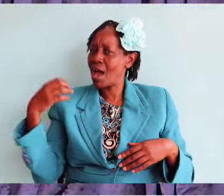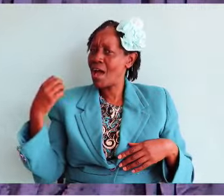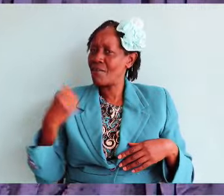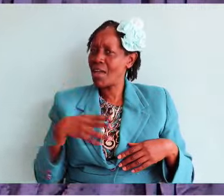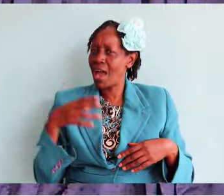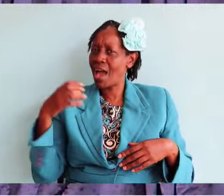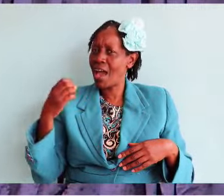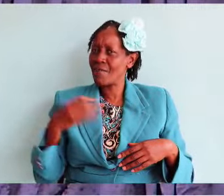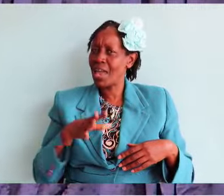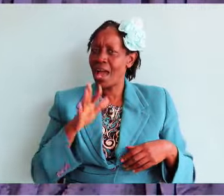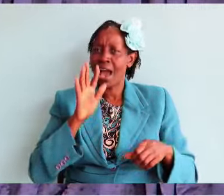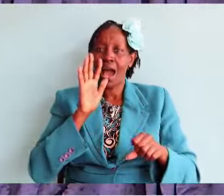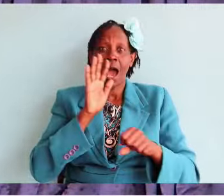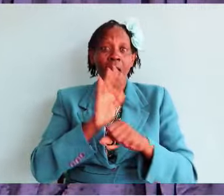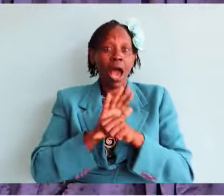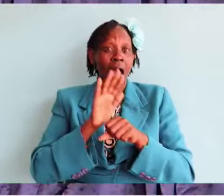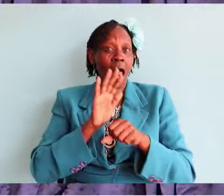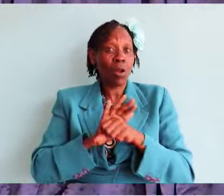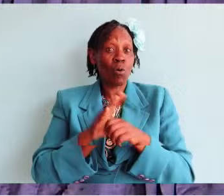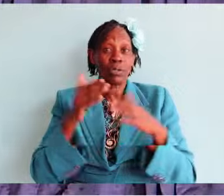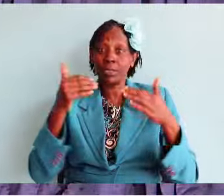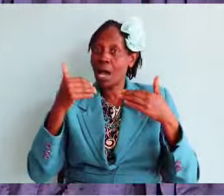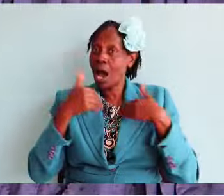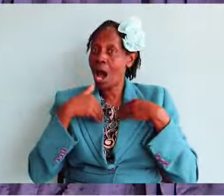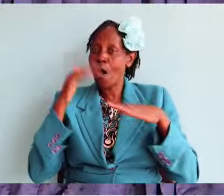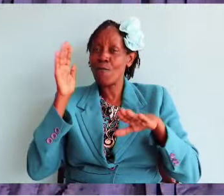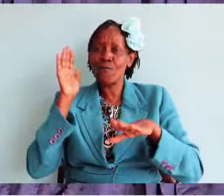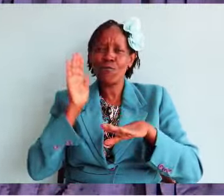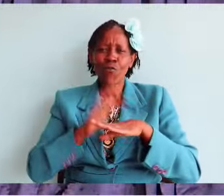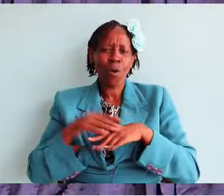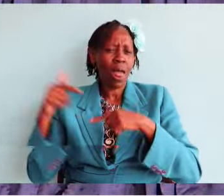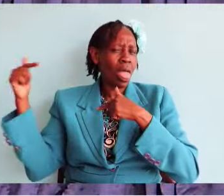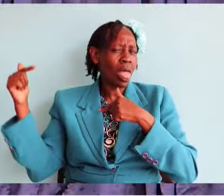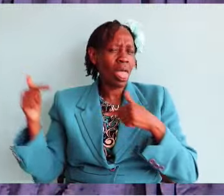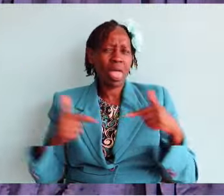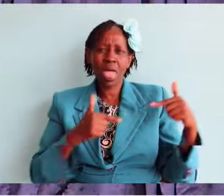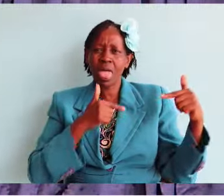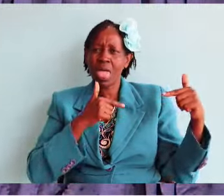some good argument to support their fear.